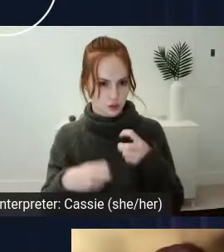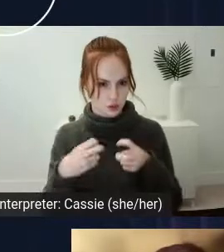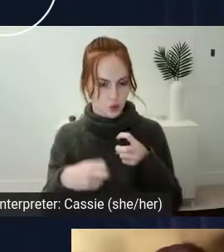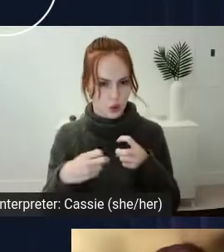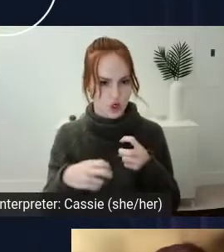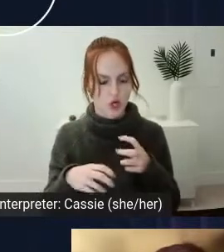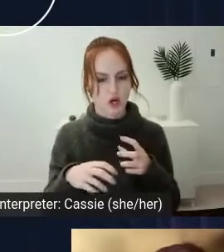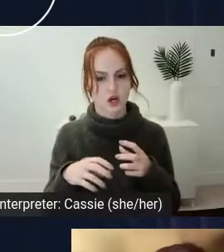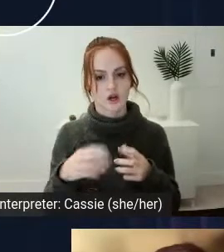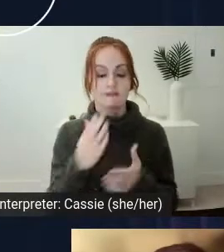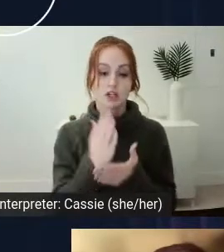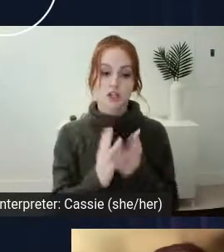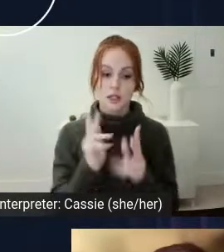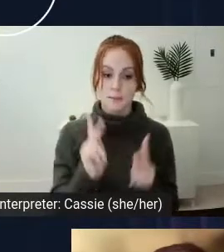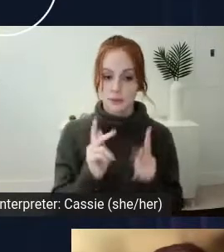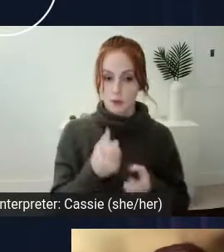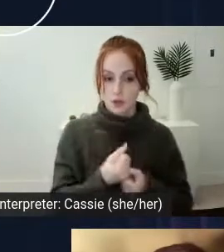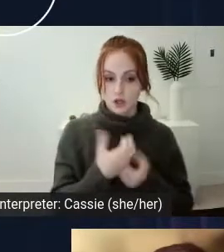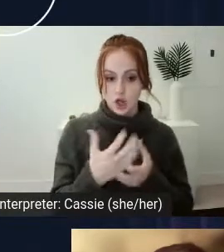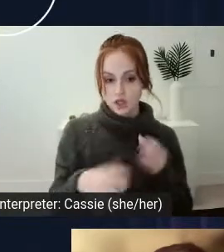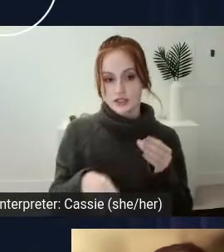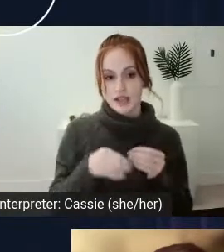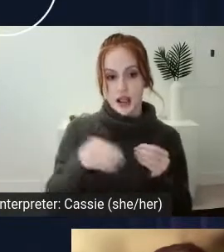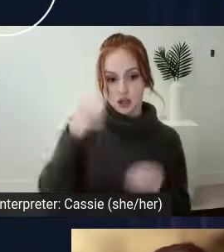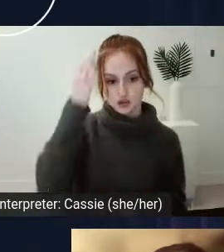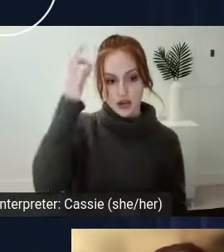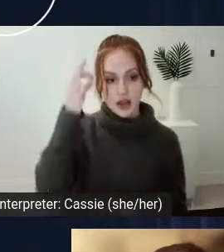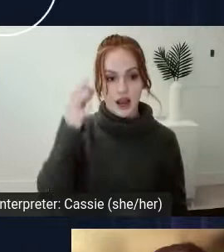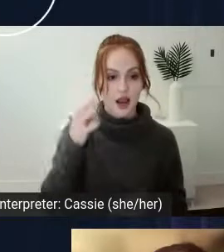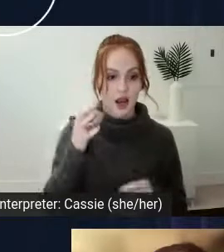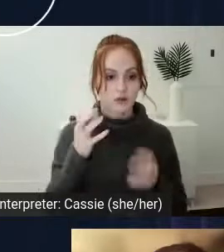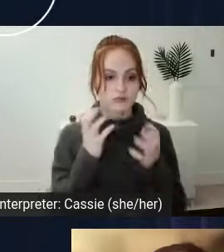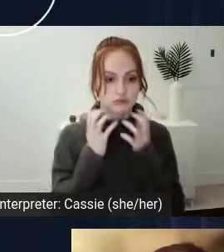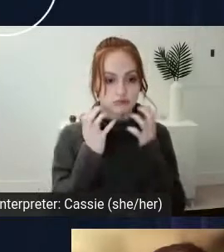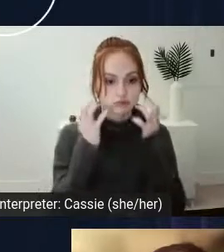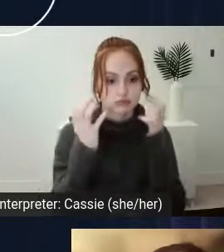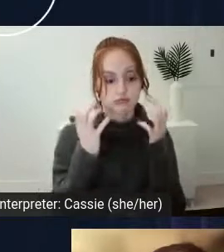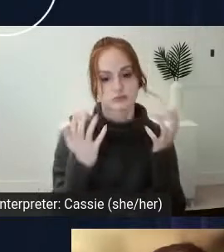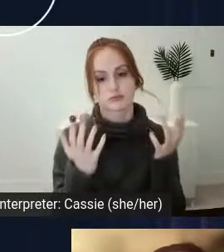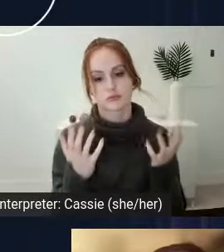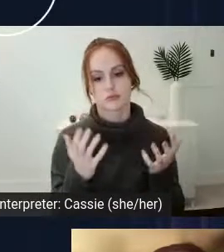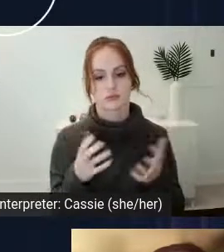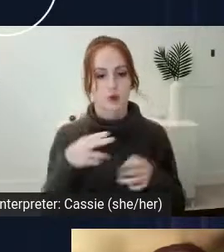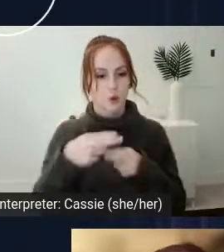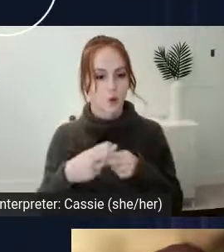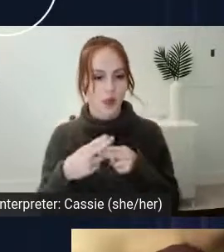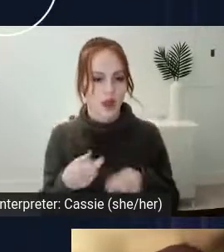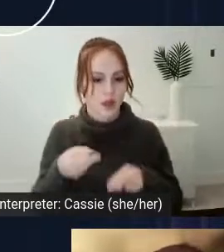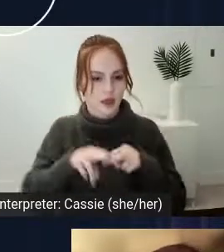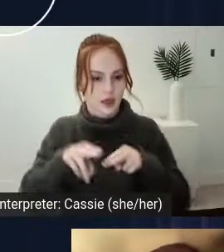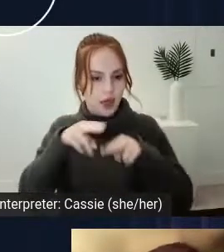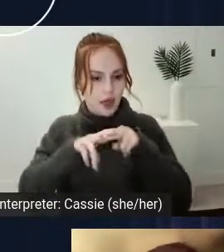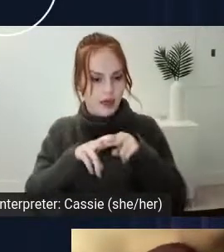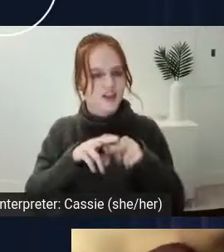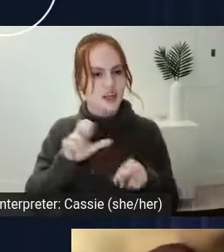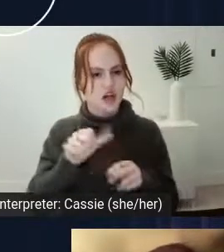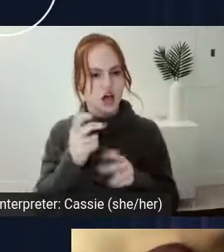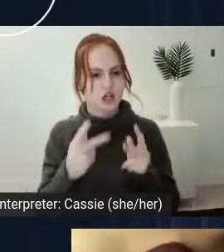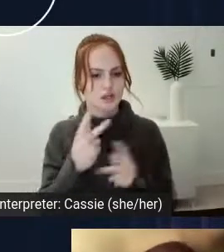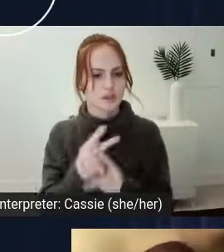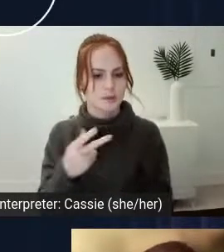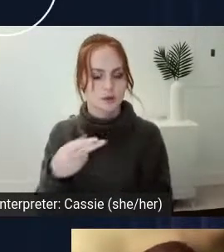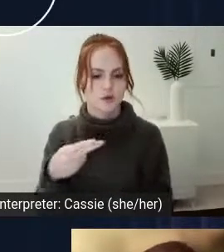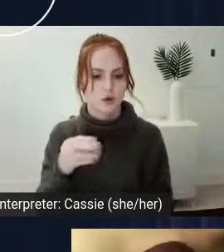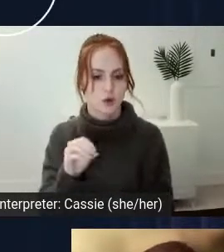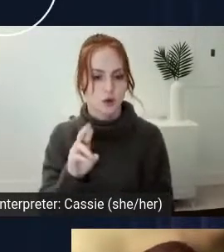excessive hair growth and weight gain and other kinds of like hormonal imbalances,